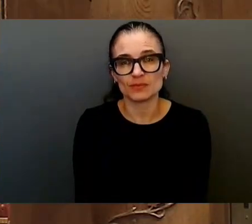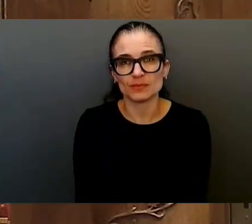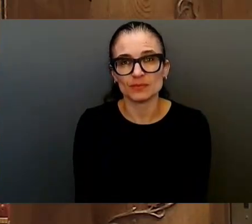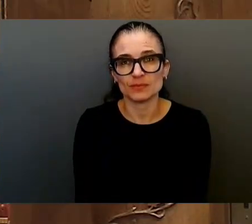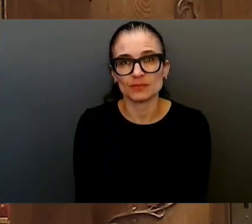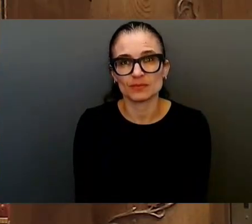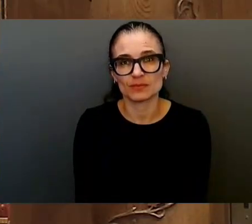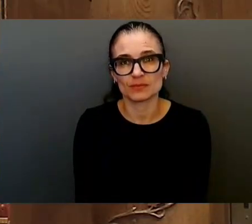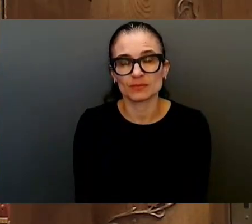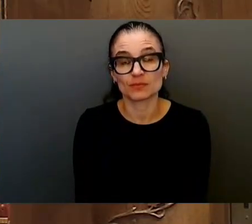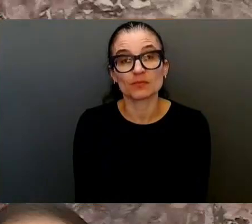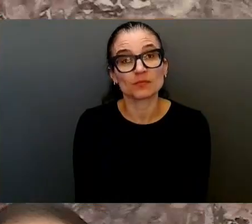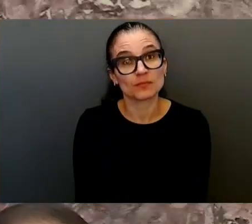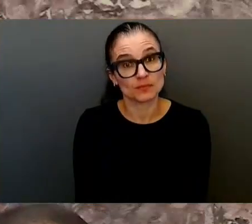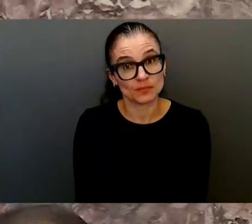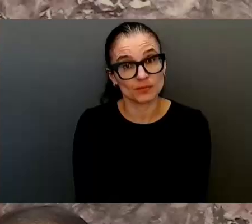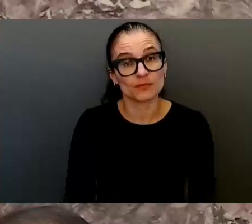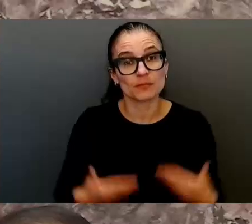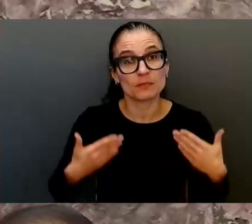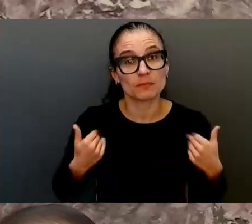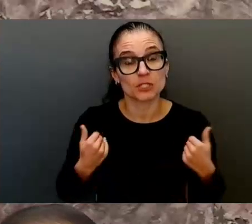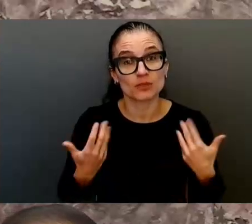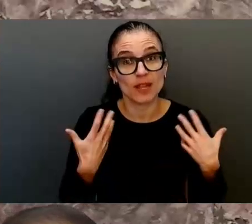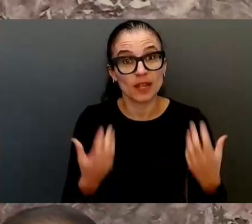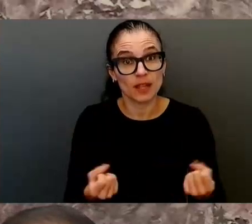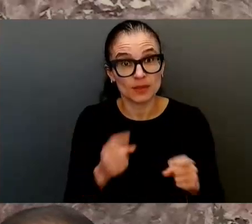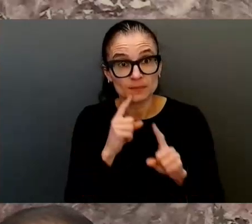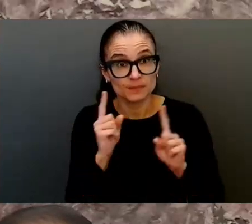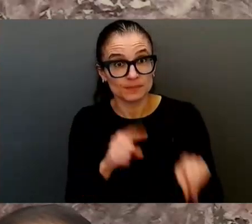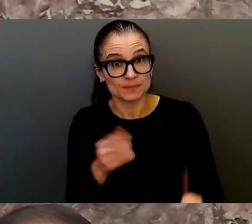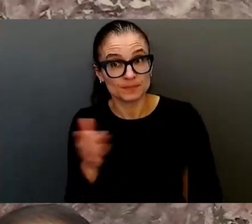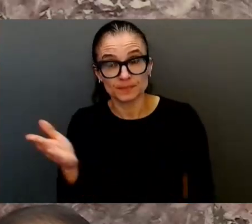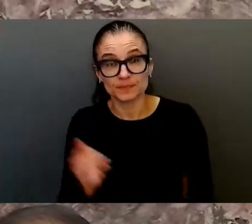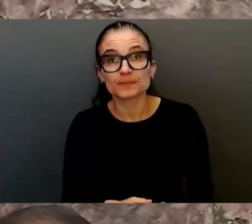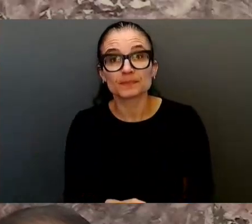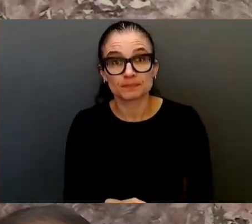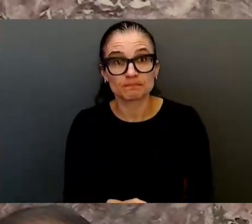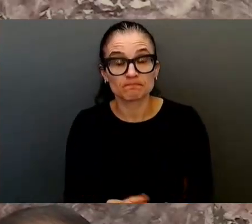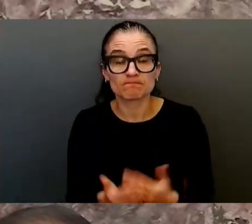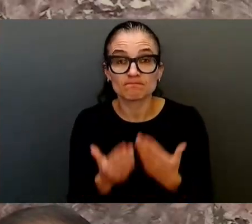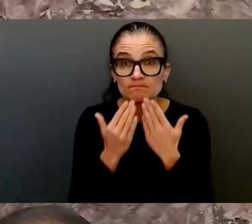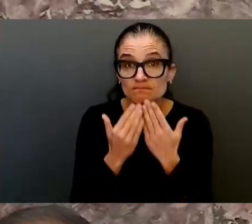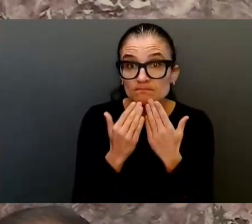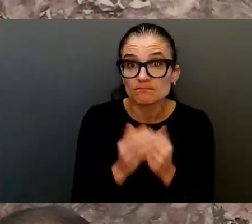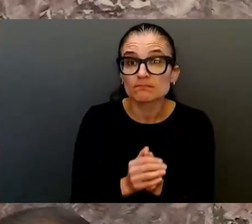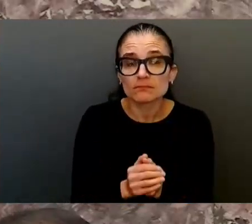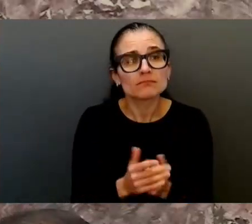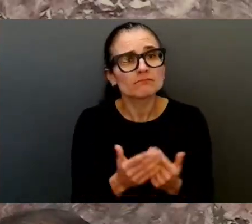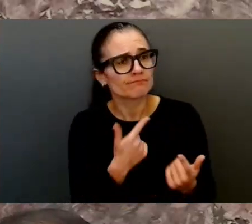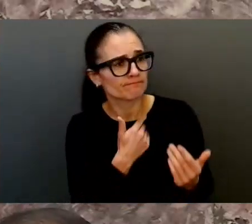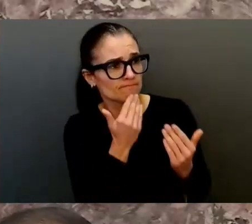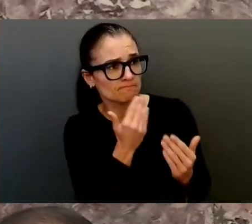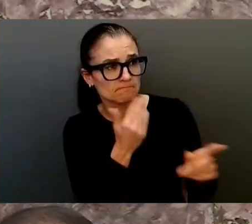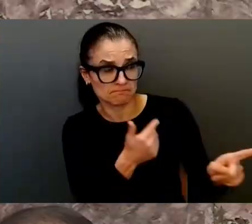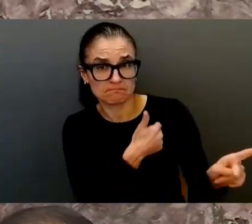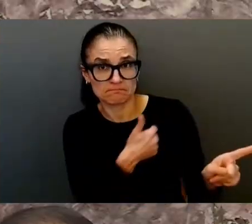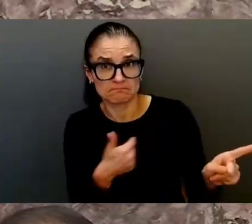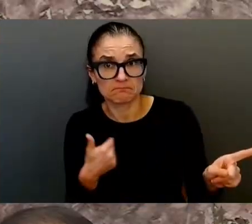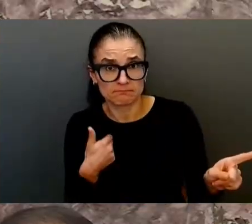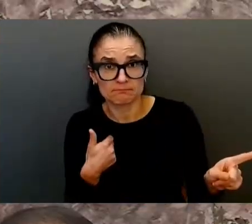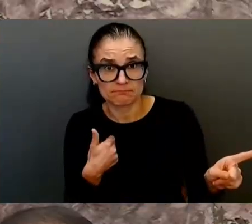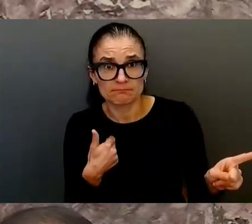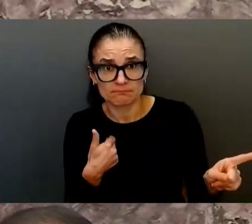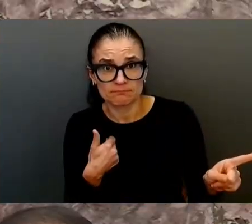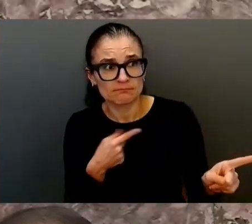Minister of Health. Thank you so much, Honourable Speaker, and thank you again to the member. The member cites numbers, and any number higher than